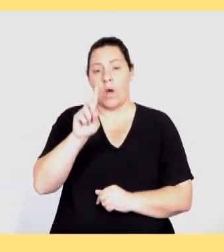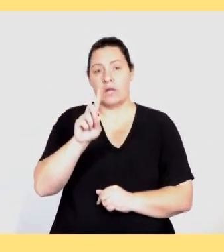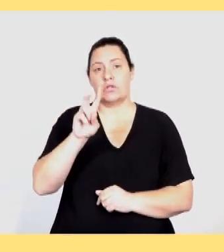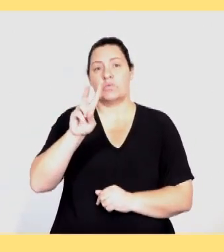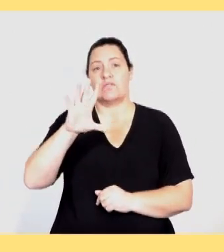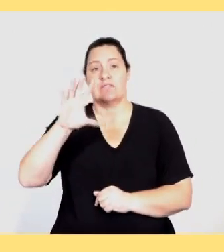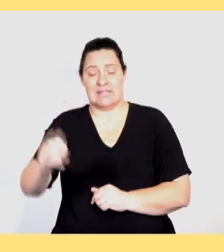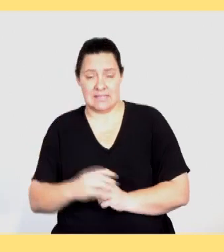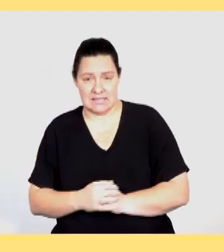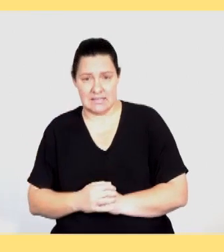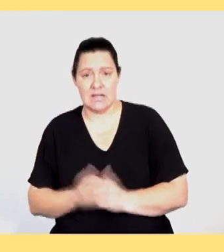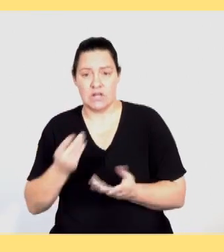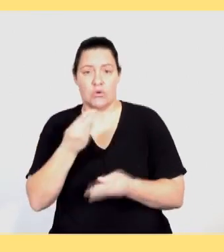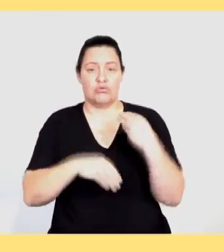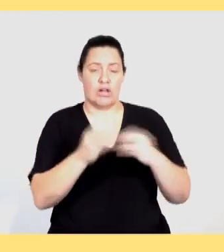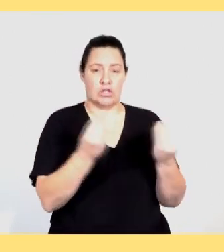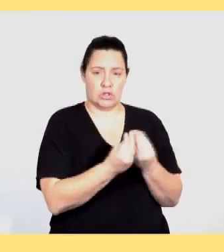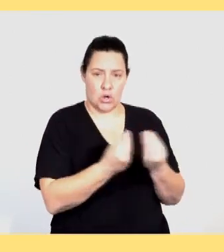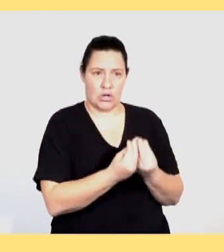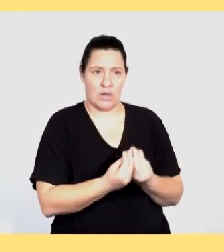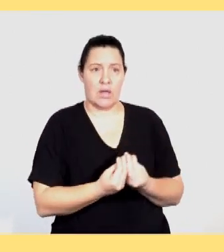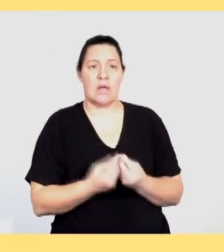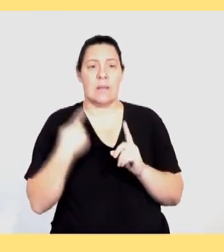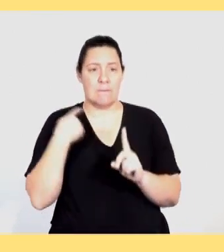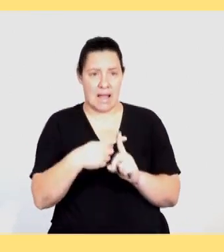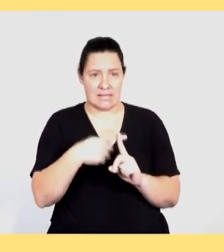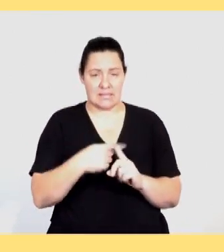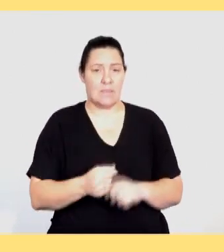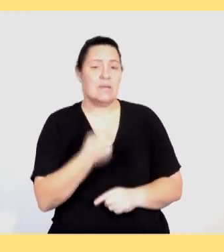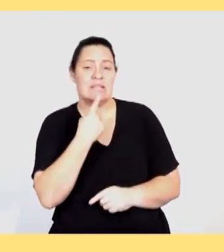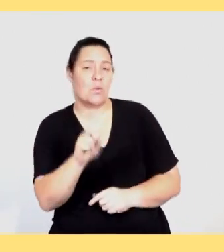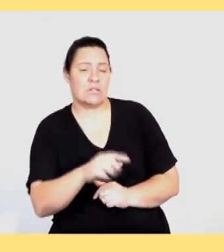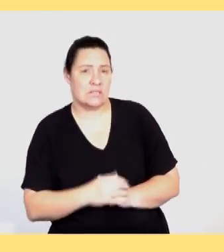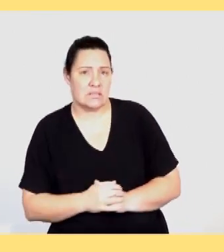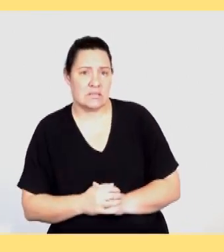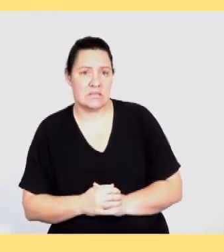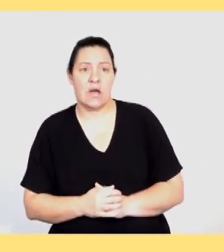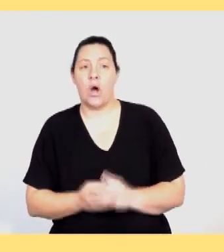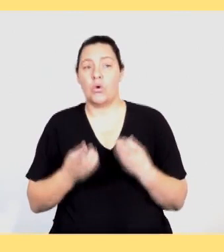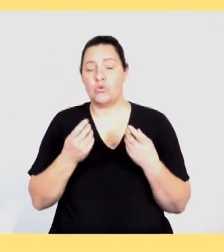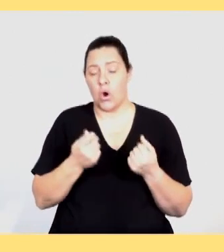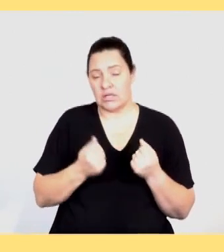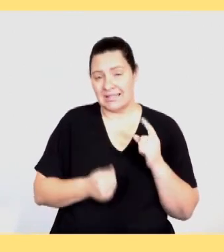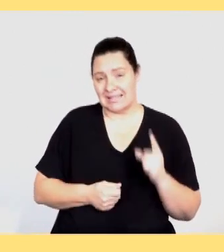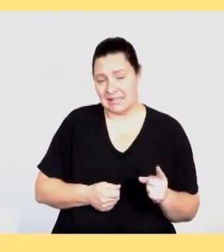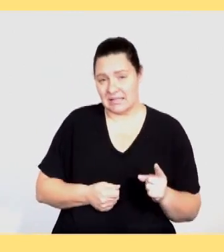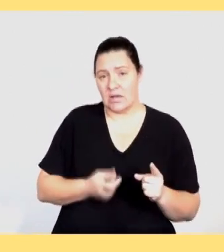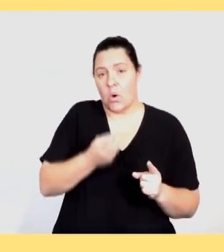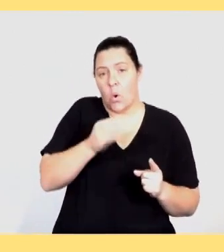1,250. I come now to my trading stock. Remember, it's a plus. So what do I say here now?